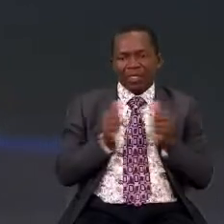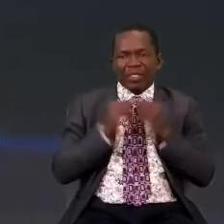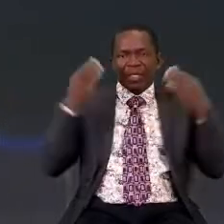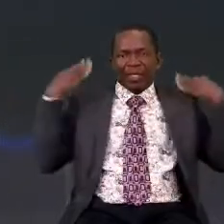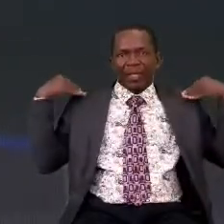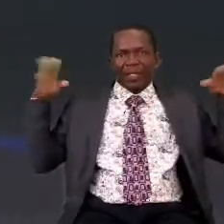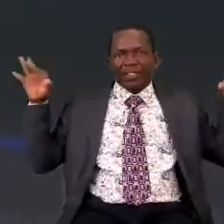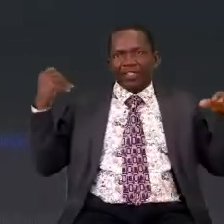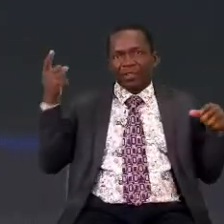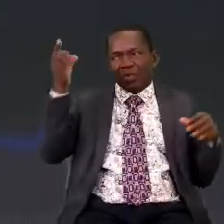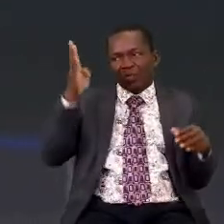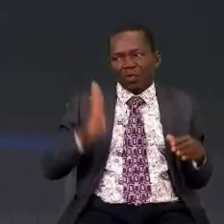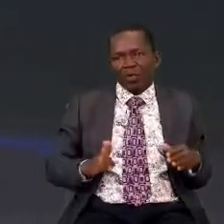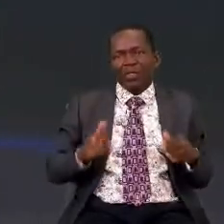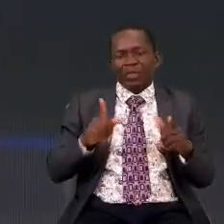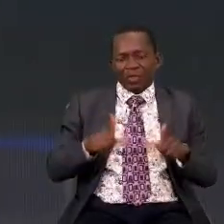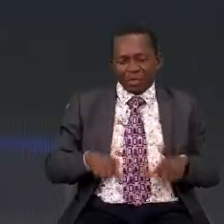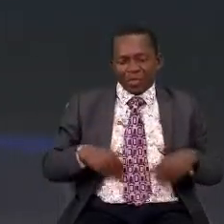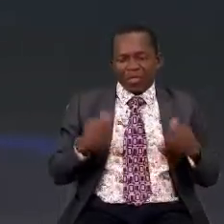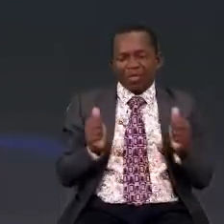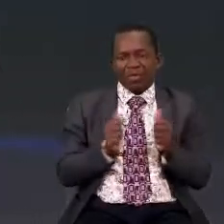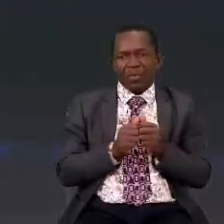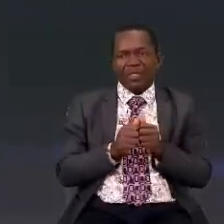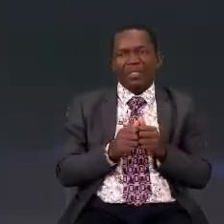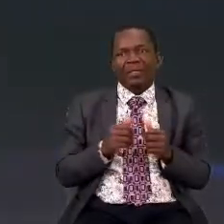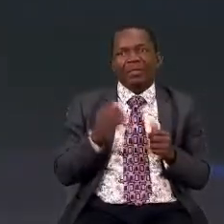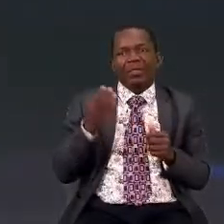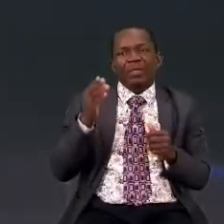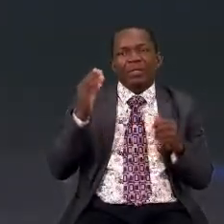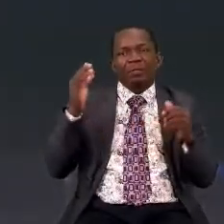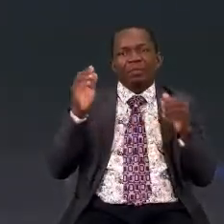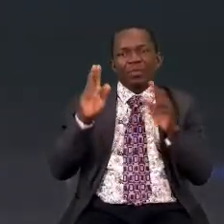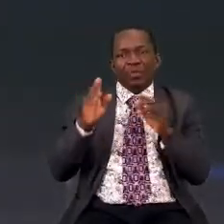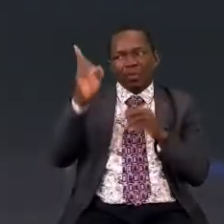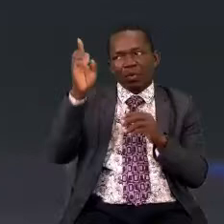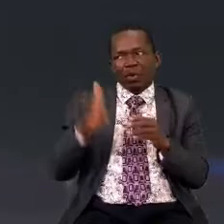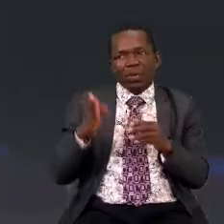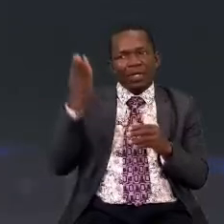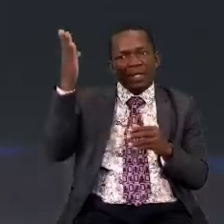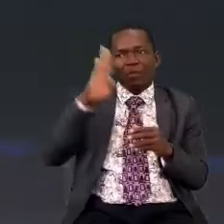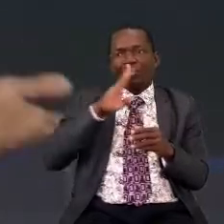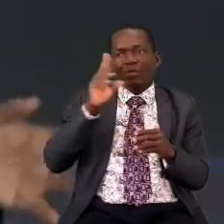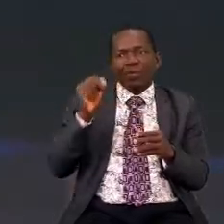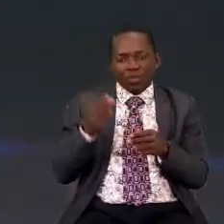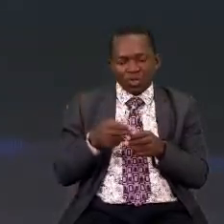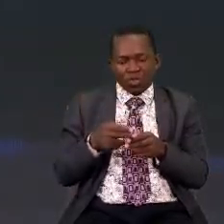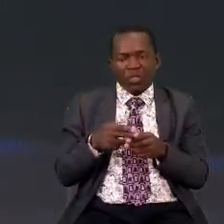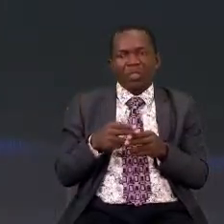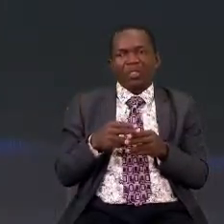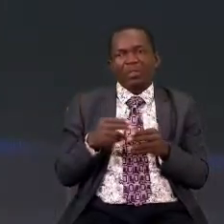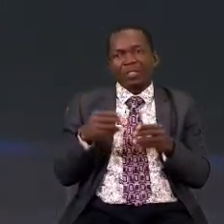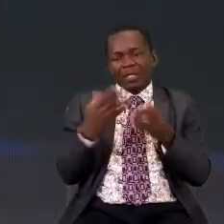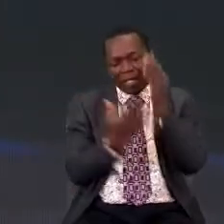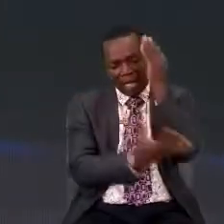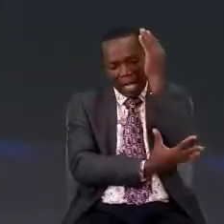there'll be no murmuring of the mixed multitude, and where there'll be no rebellion of Korah, Dathan, and Abiram, where there'll